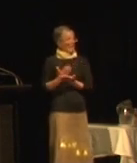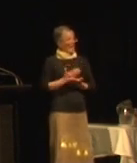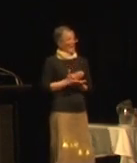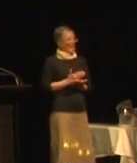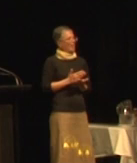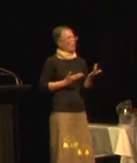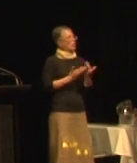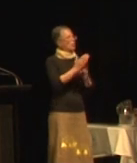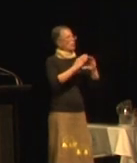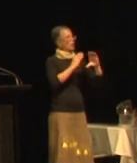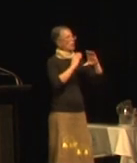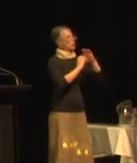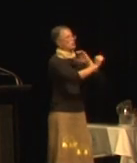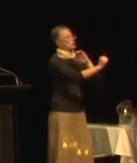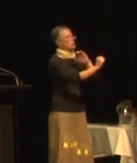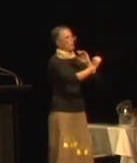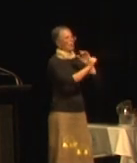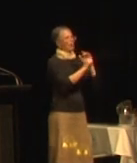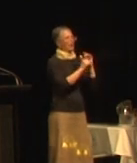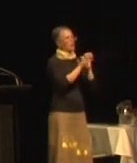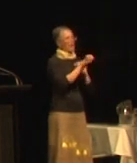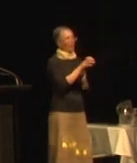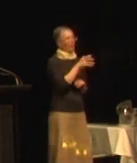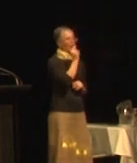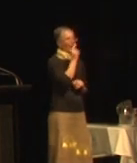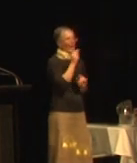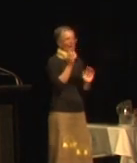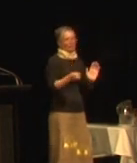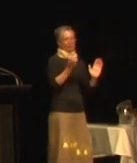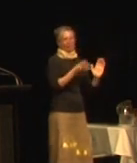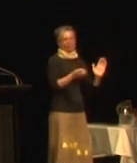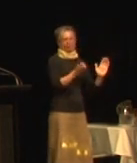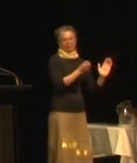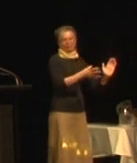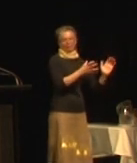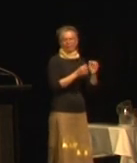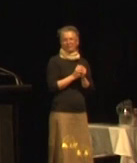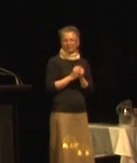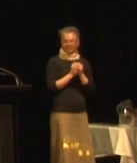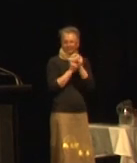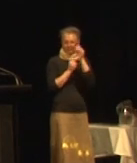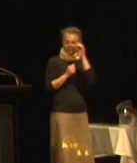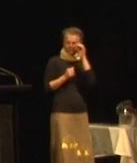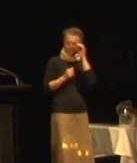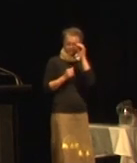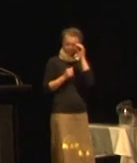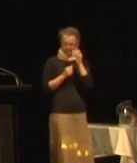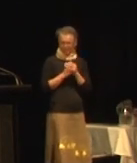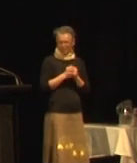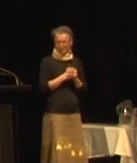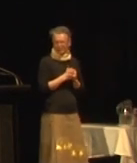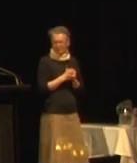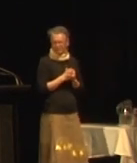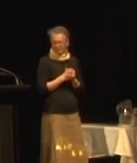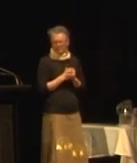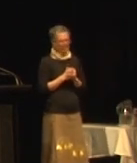participation in UN Live, share it with the next city down the line. Trade school, there are great examples everywhere of this